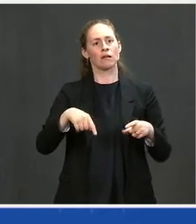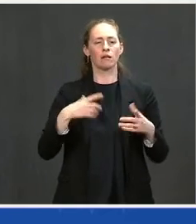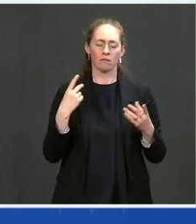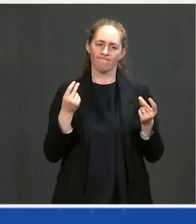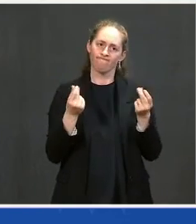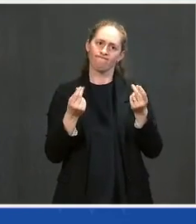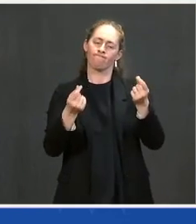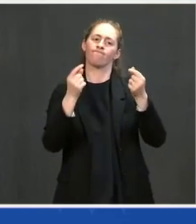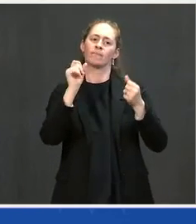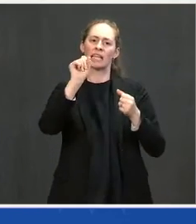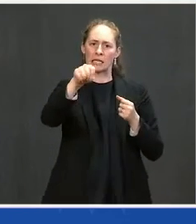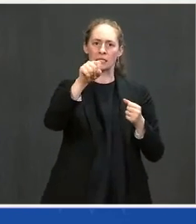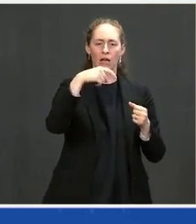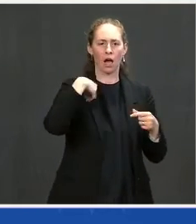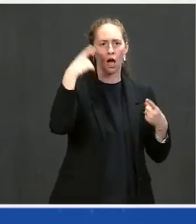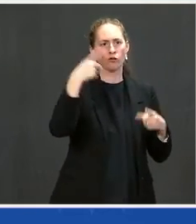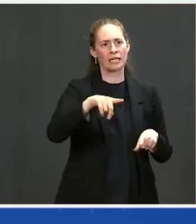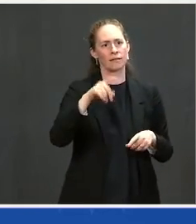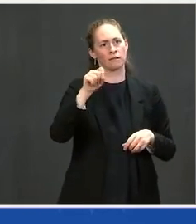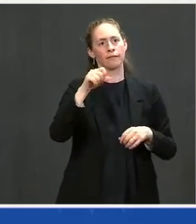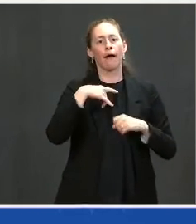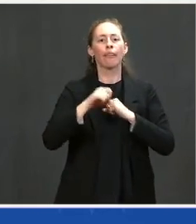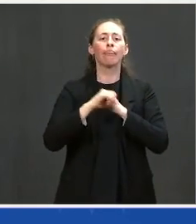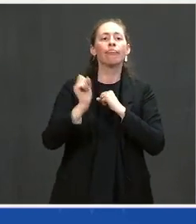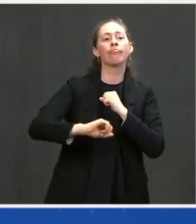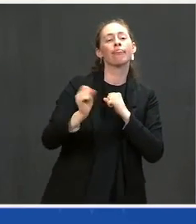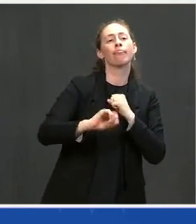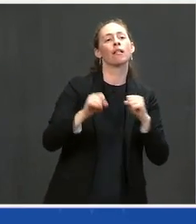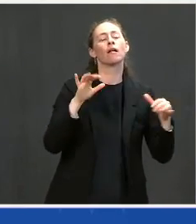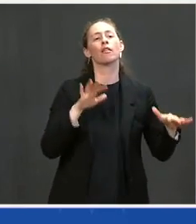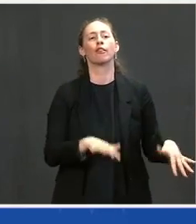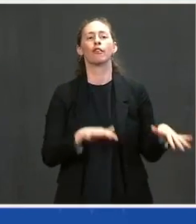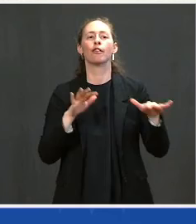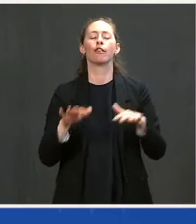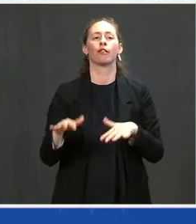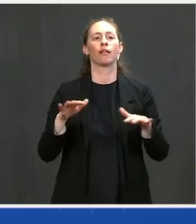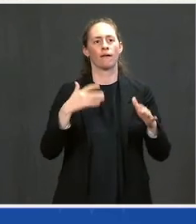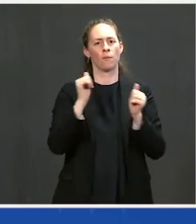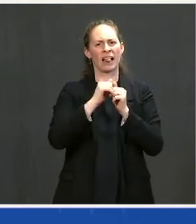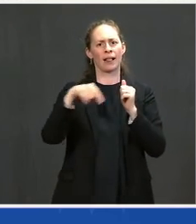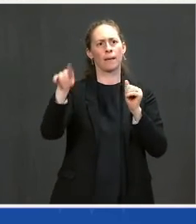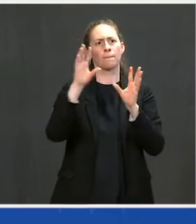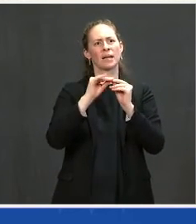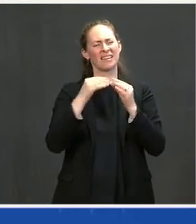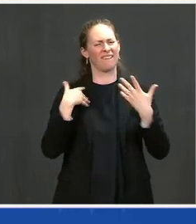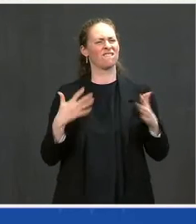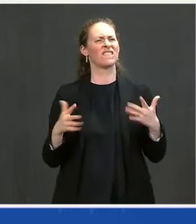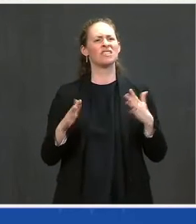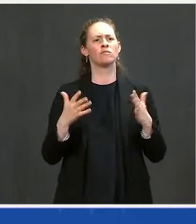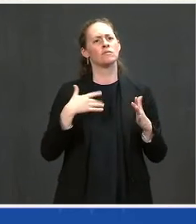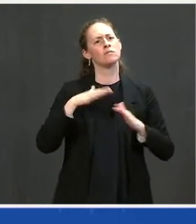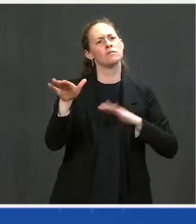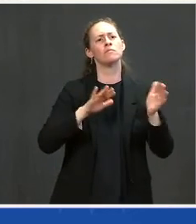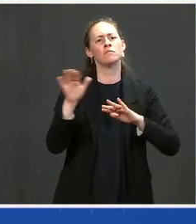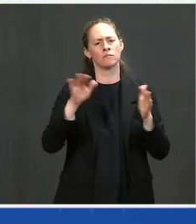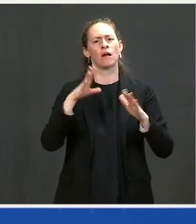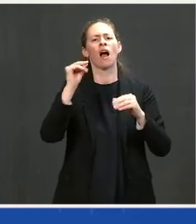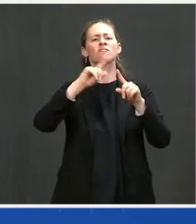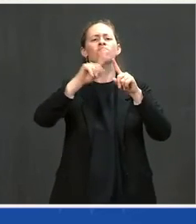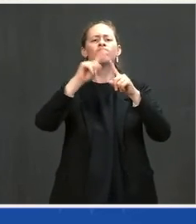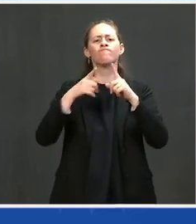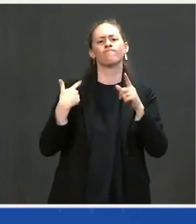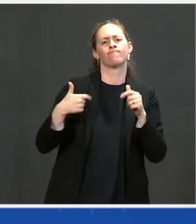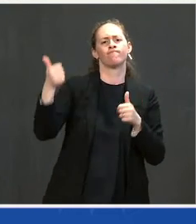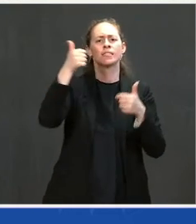had a long meeting with the entire team and several cabinet level officers the other night. We're going to be moving within the